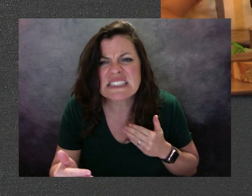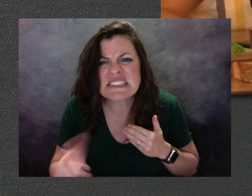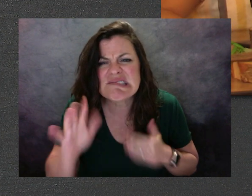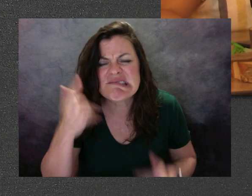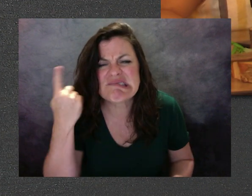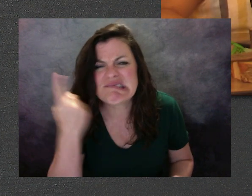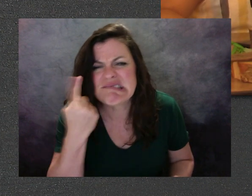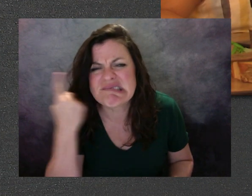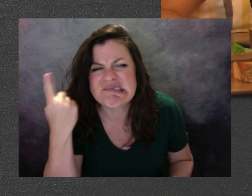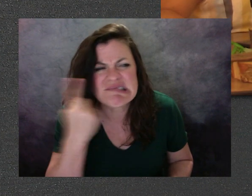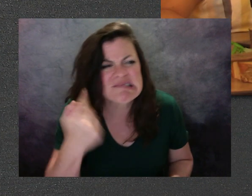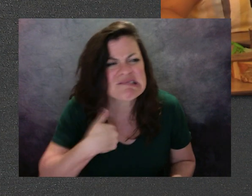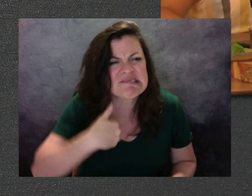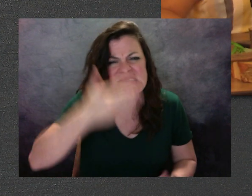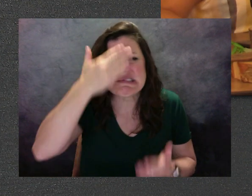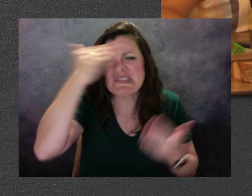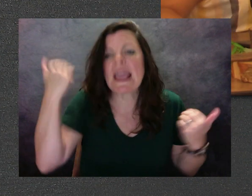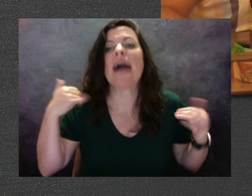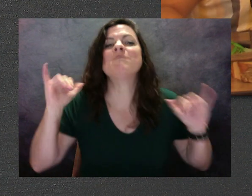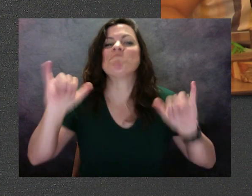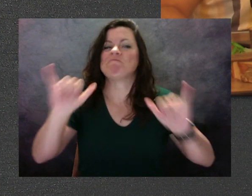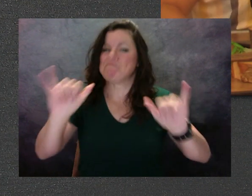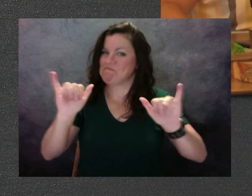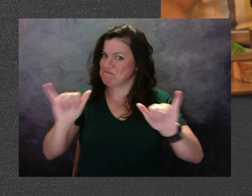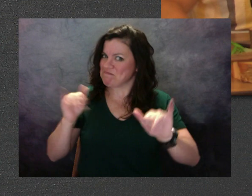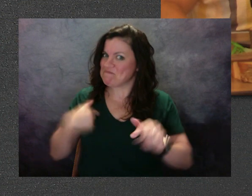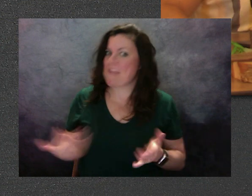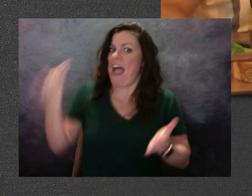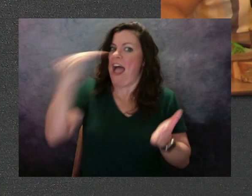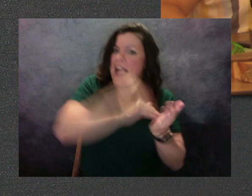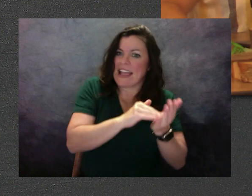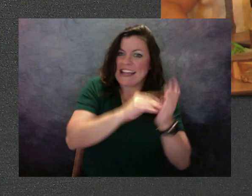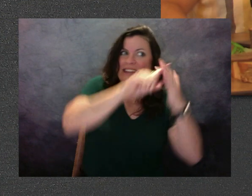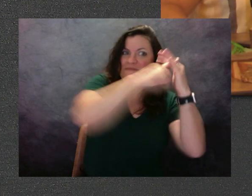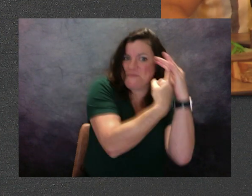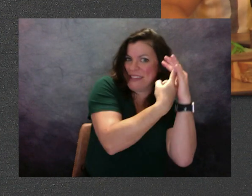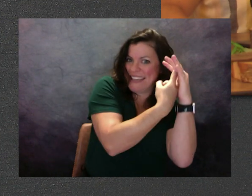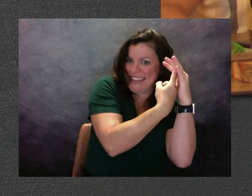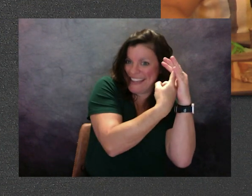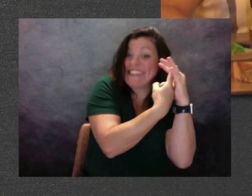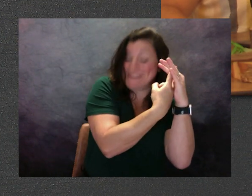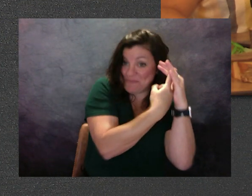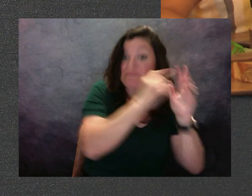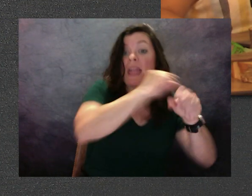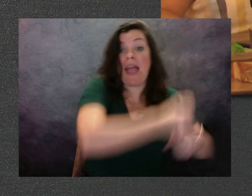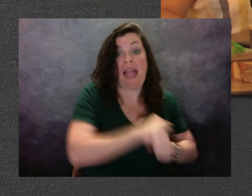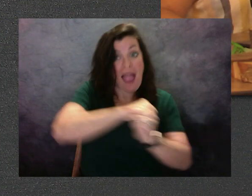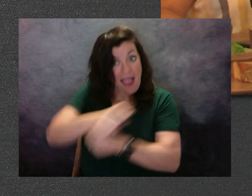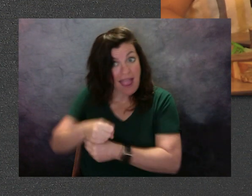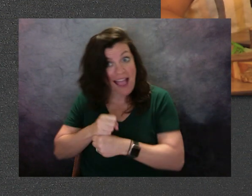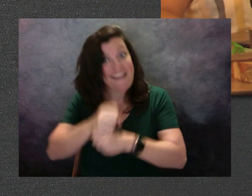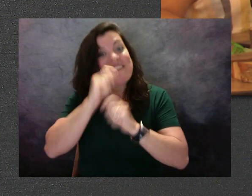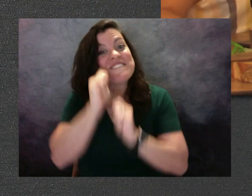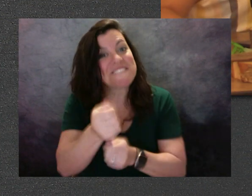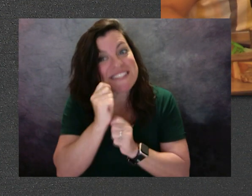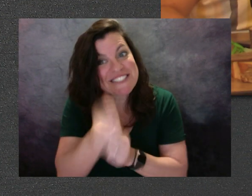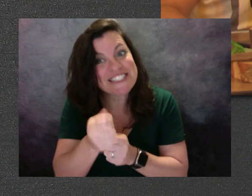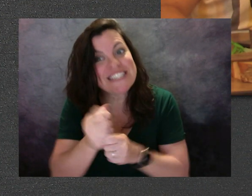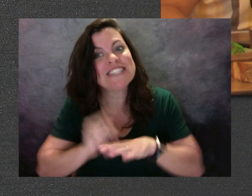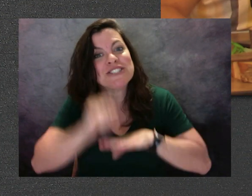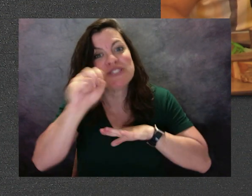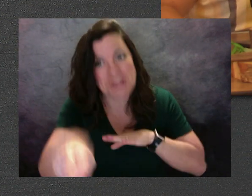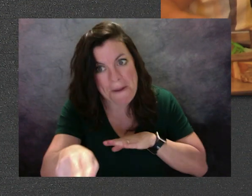to the beginning. Yes. Kayak, fishing, jumping. Kayak,